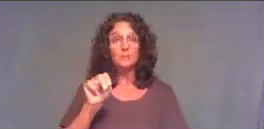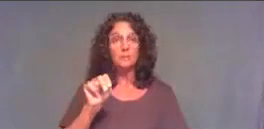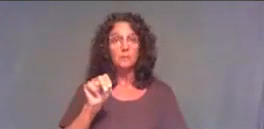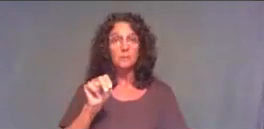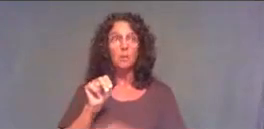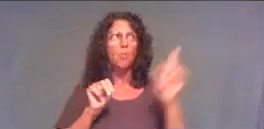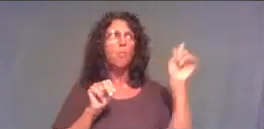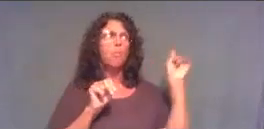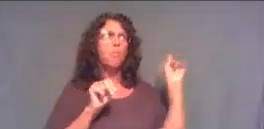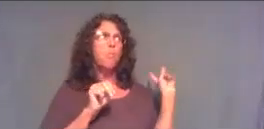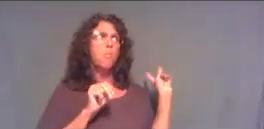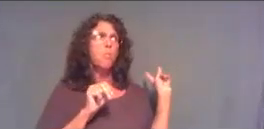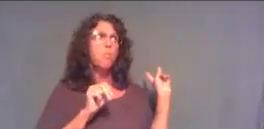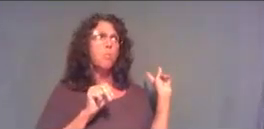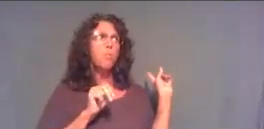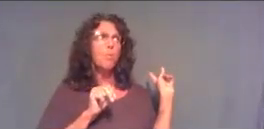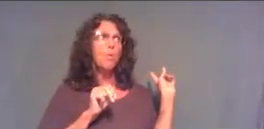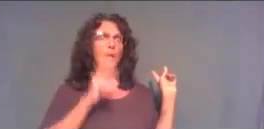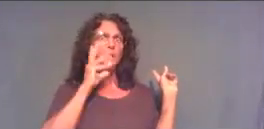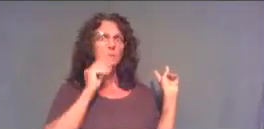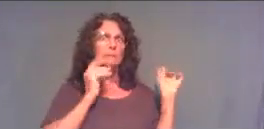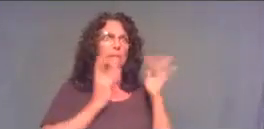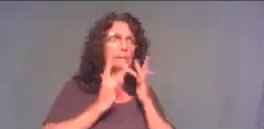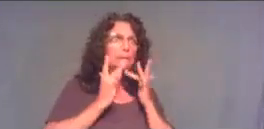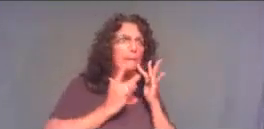an intense time of scarcity that